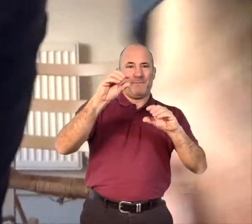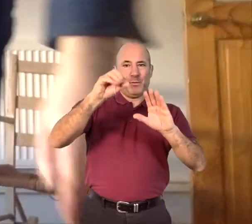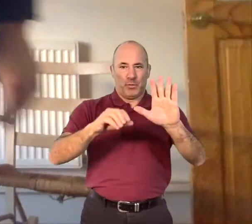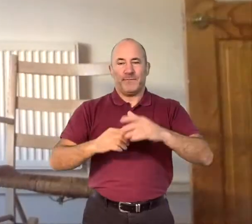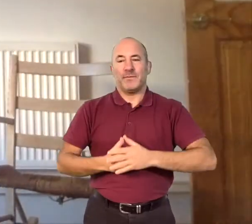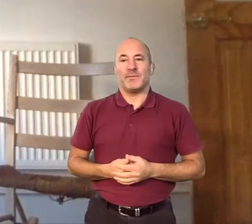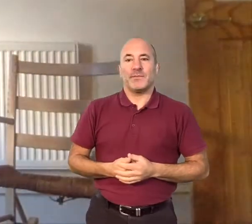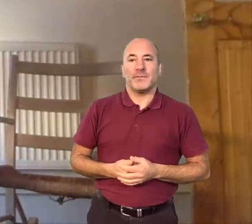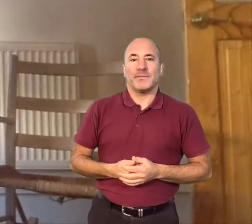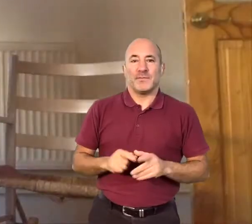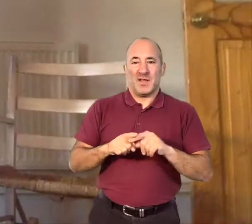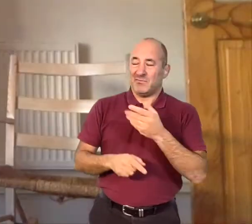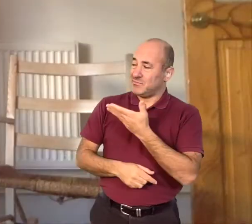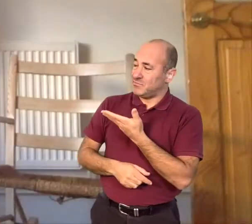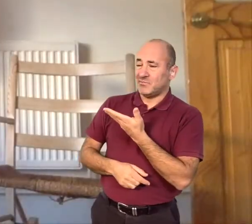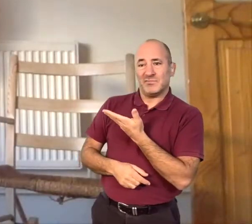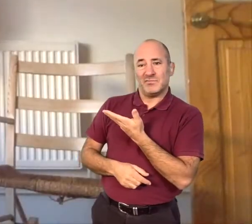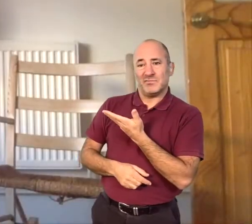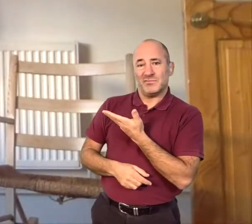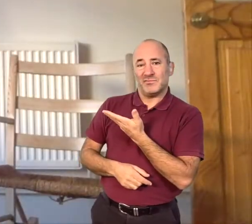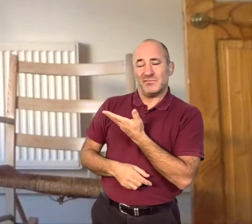I'm getting the webcam in the right place.